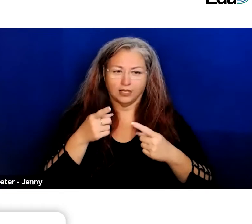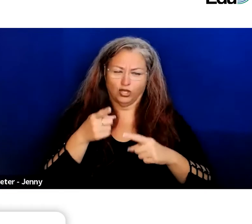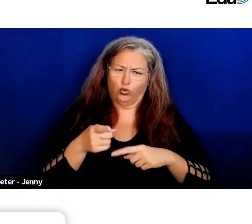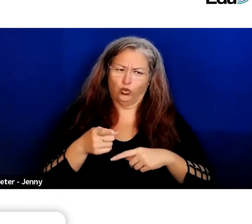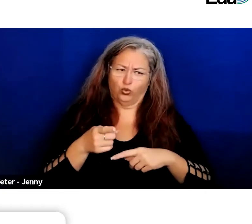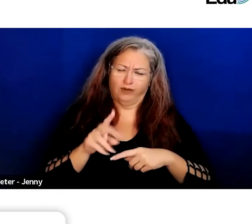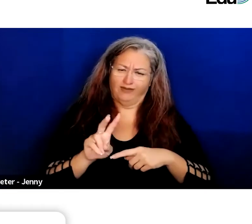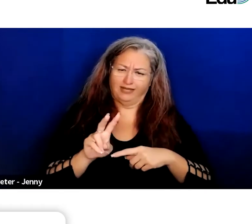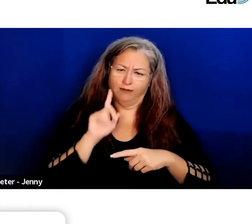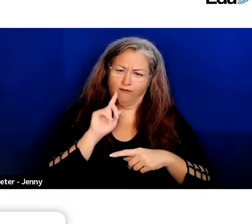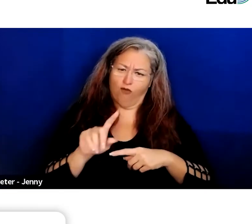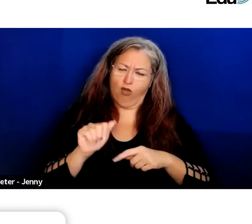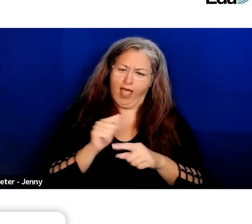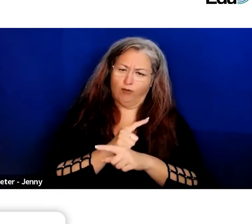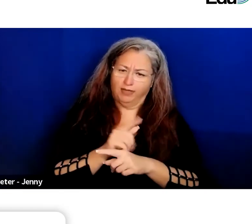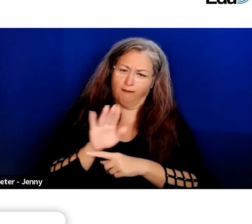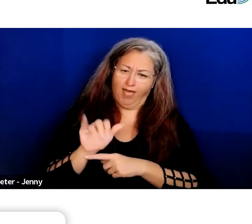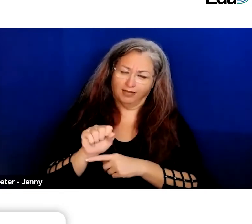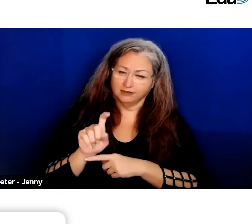algorithmic bias by chance?